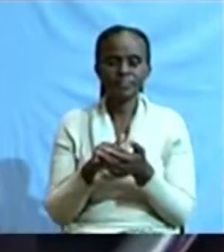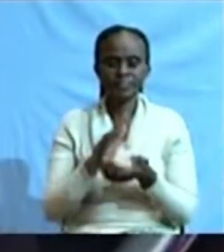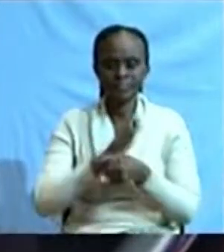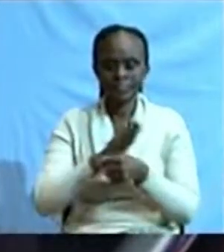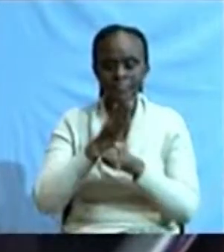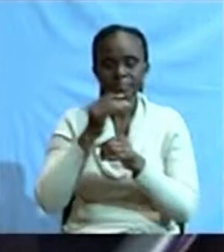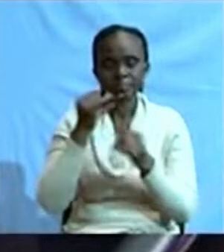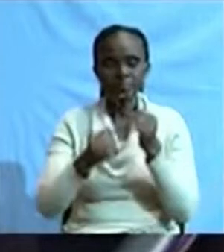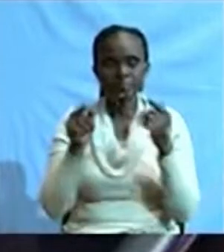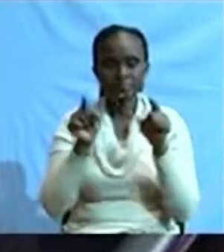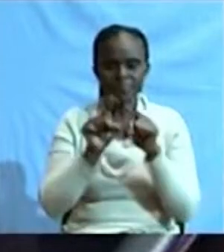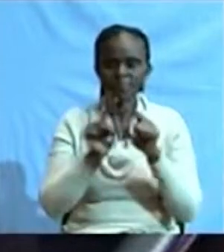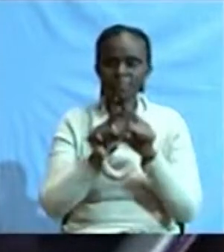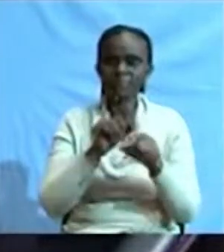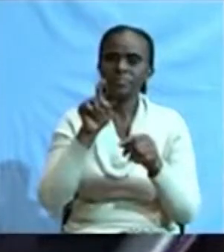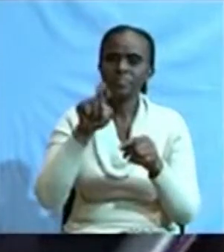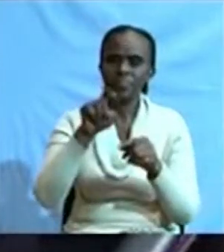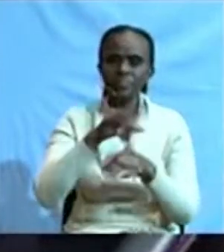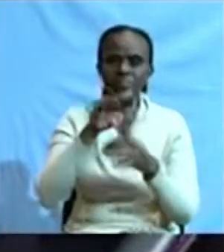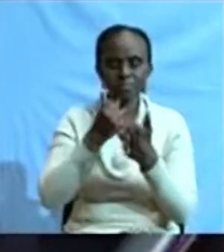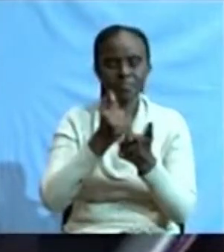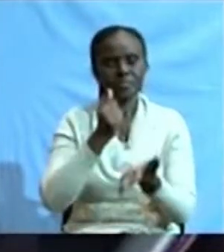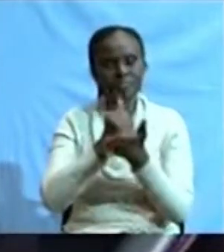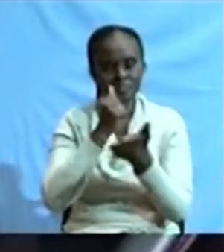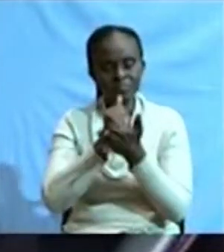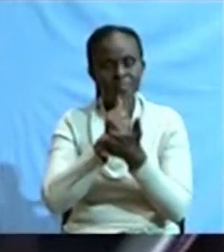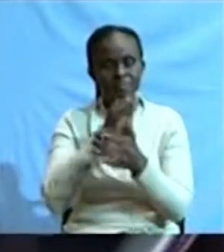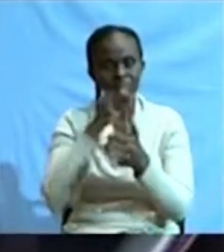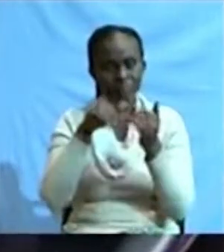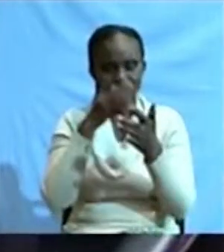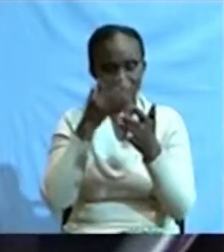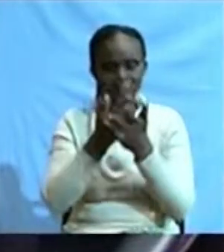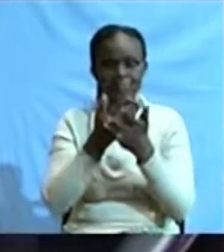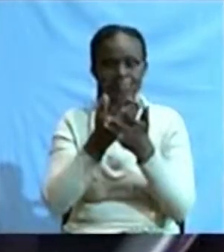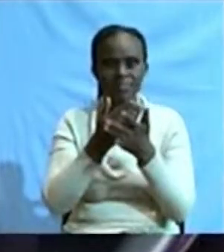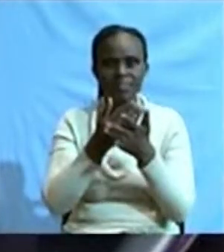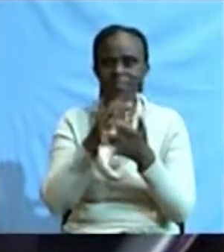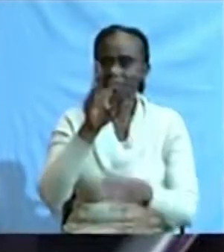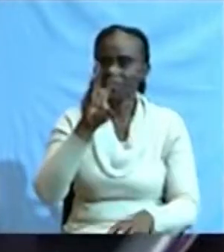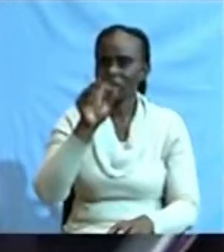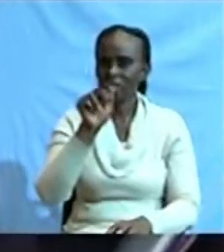thereafter it's supposed now to liquidate or rather precipitate into a